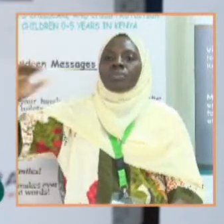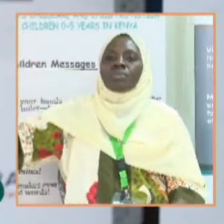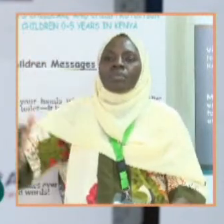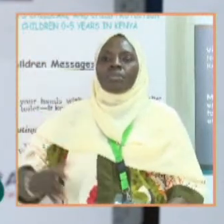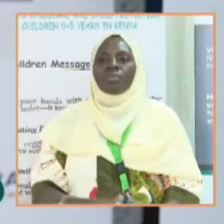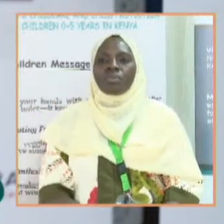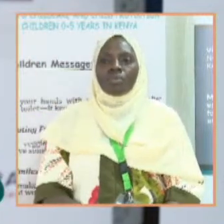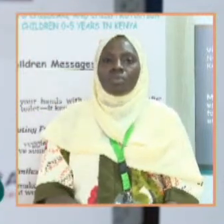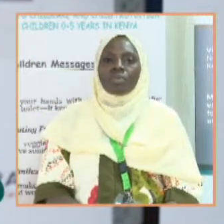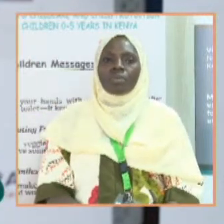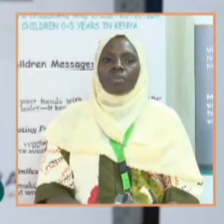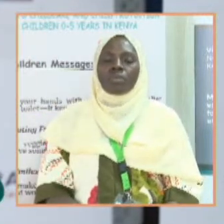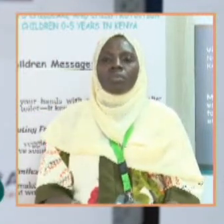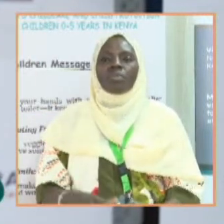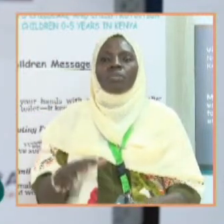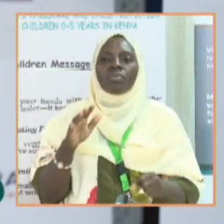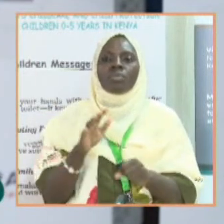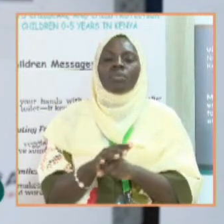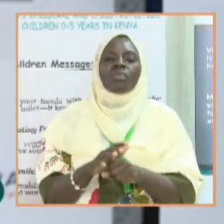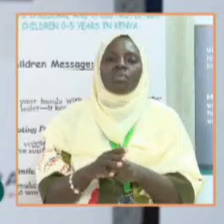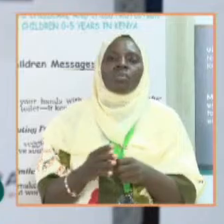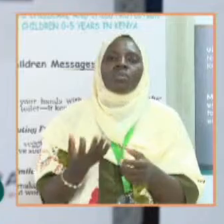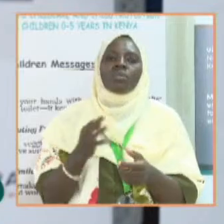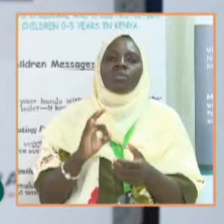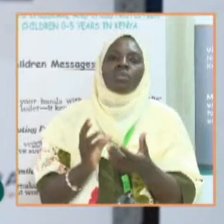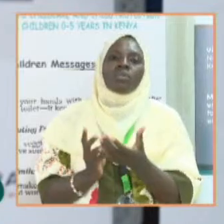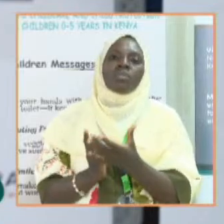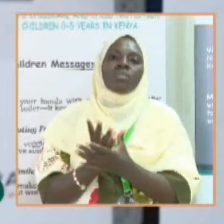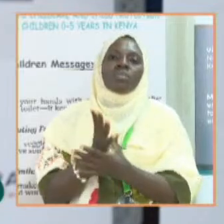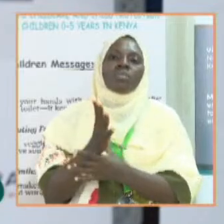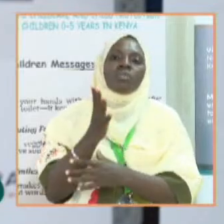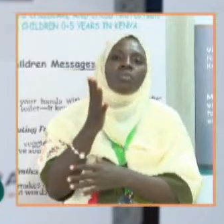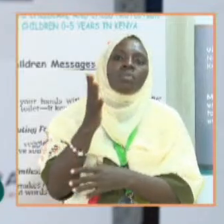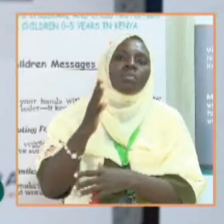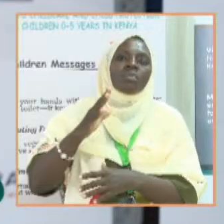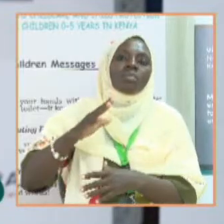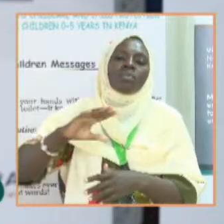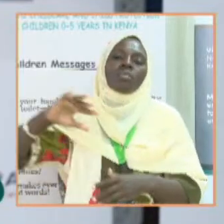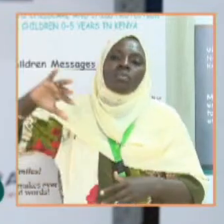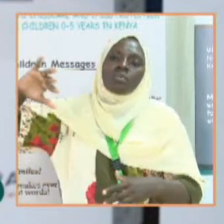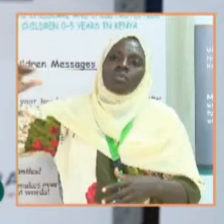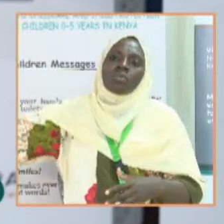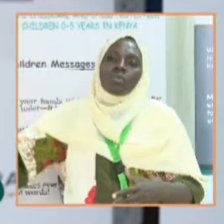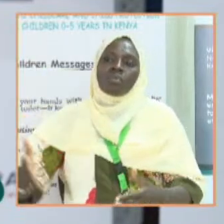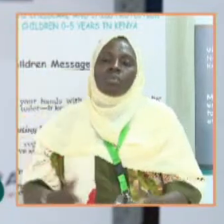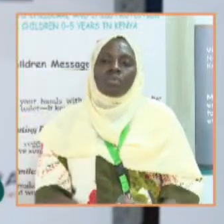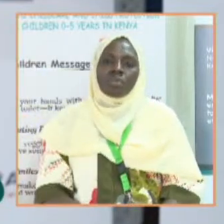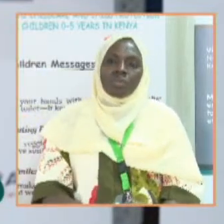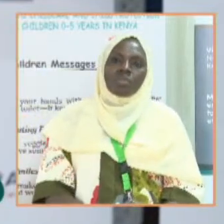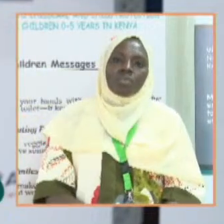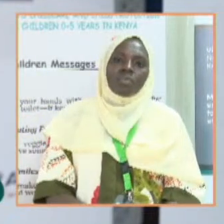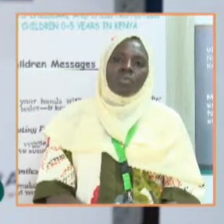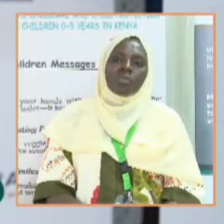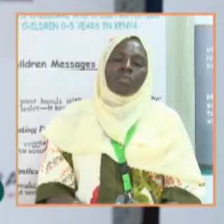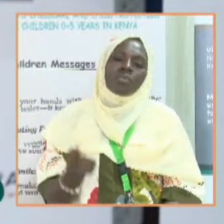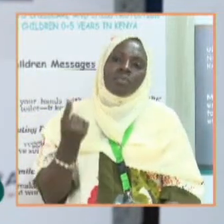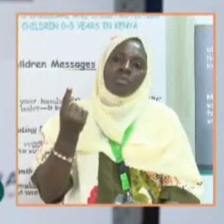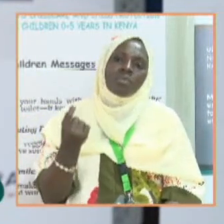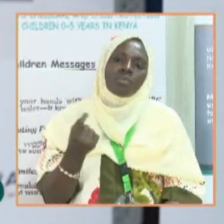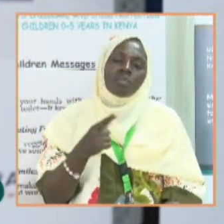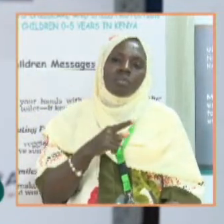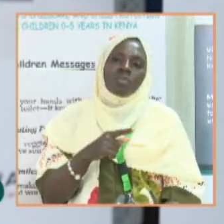is that there's a lot of fluctuation across the counties. Counties are allocating as minimal as 1%